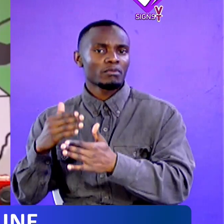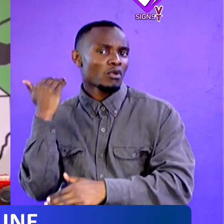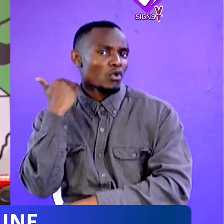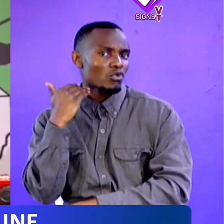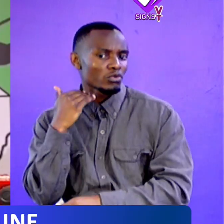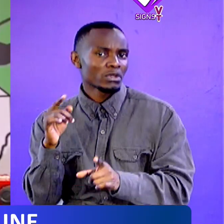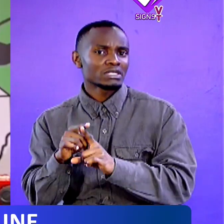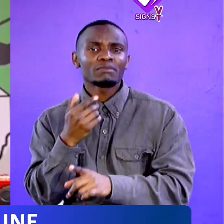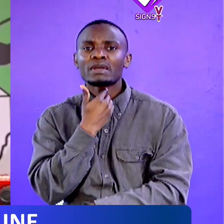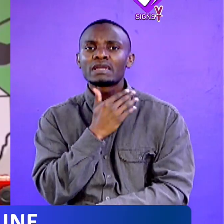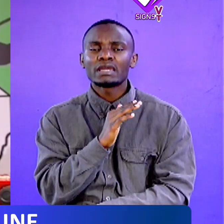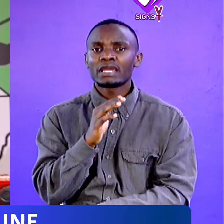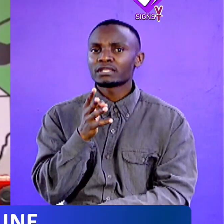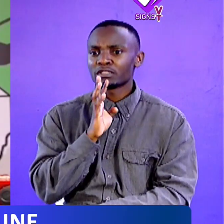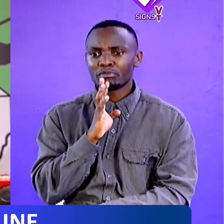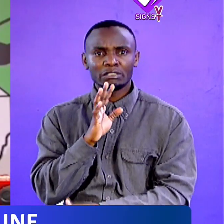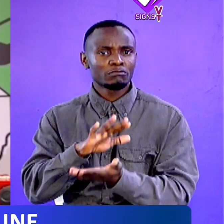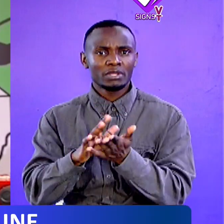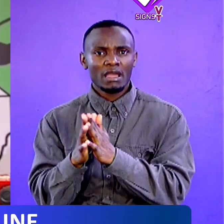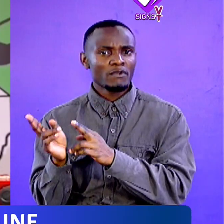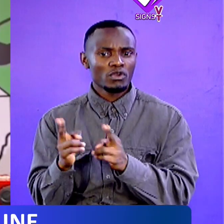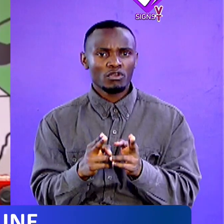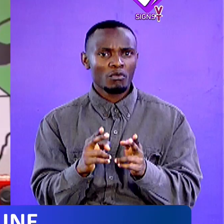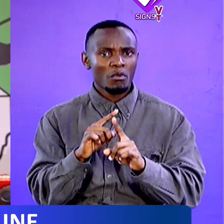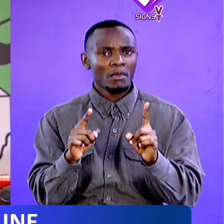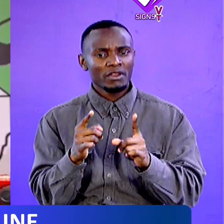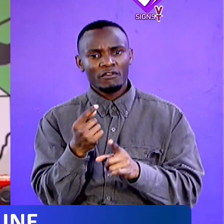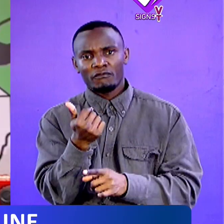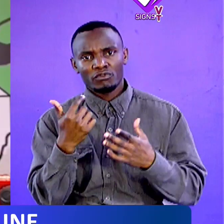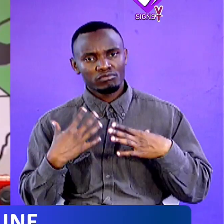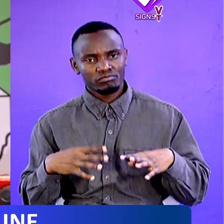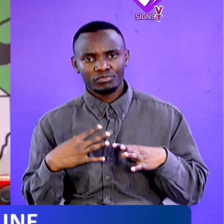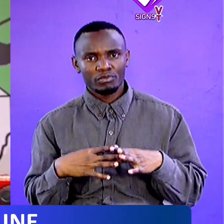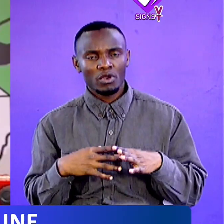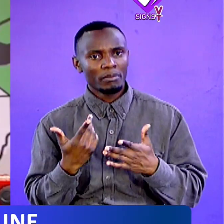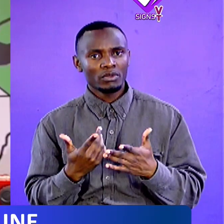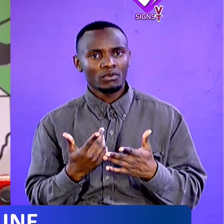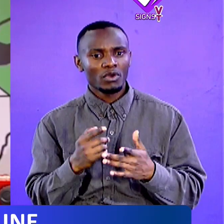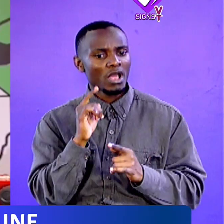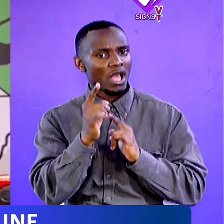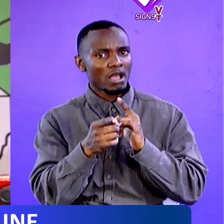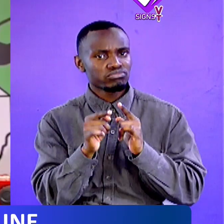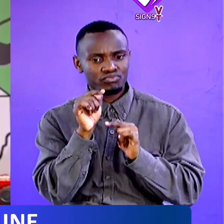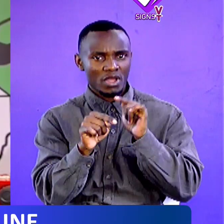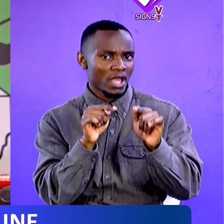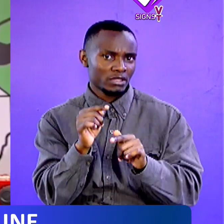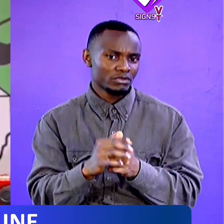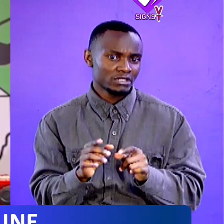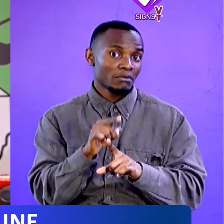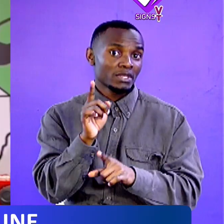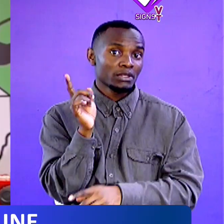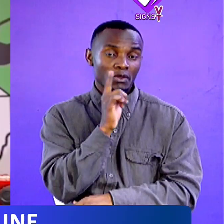normalized. Few perpetrators are held accountable. This climate threatens not only democracy, but also